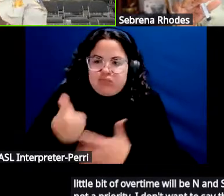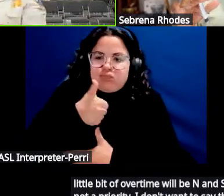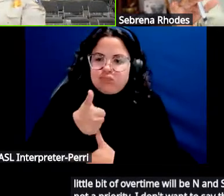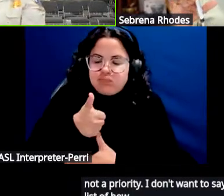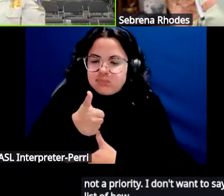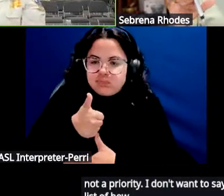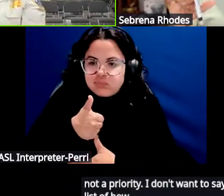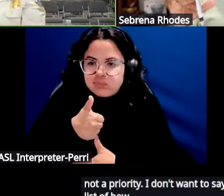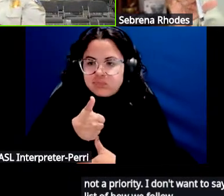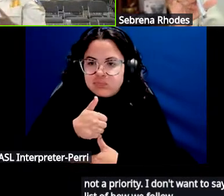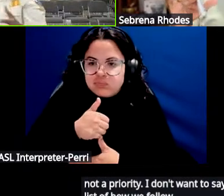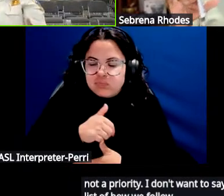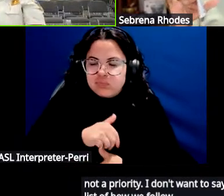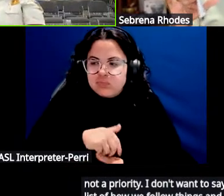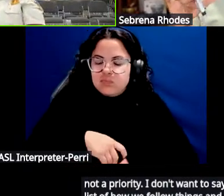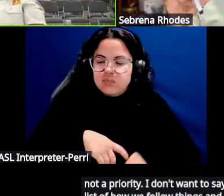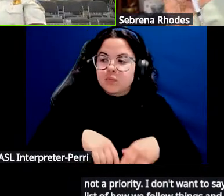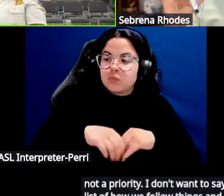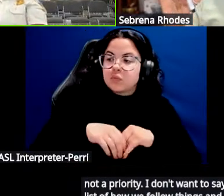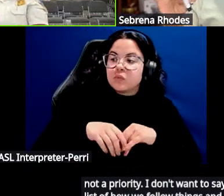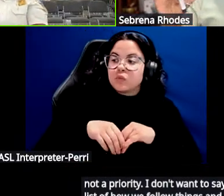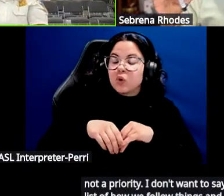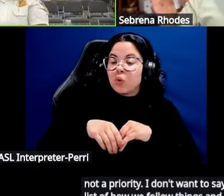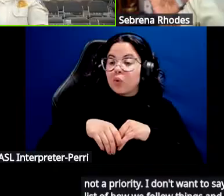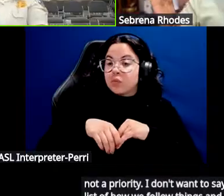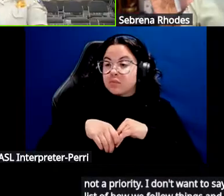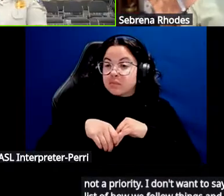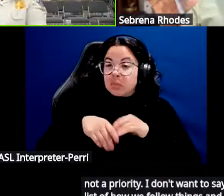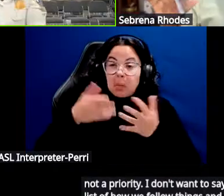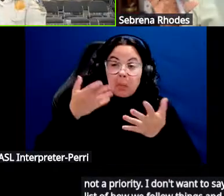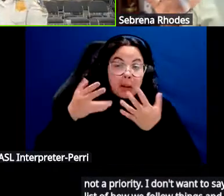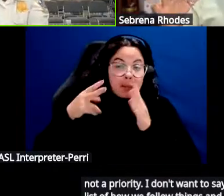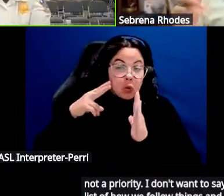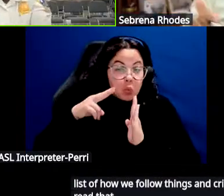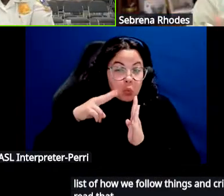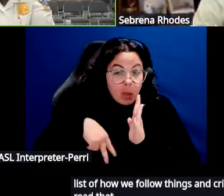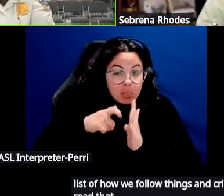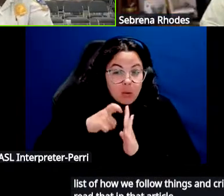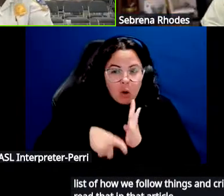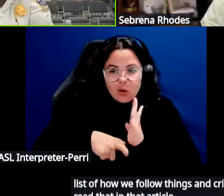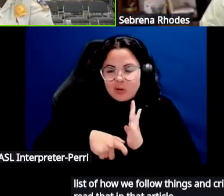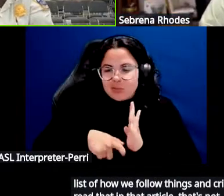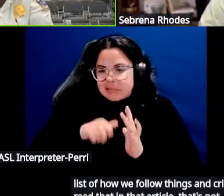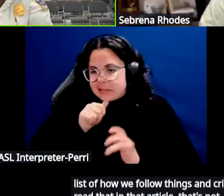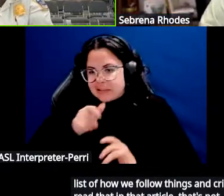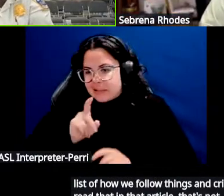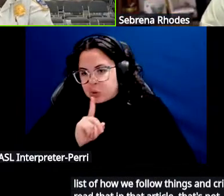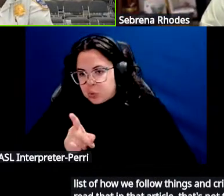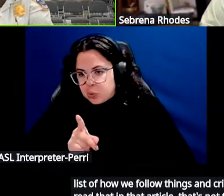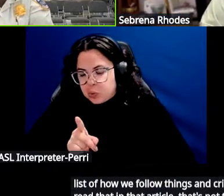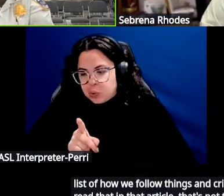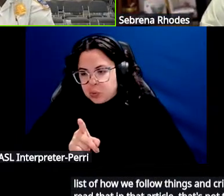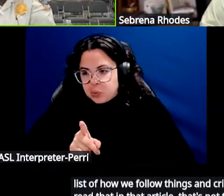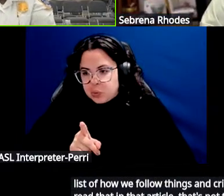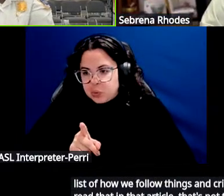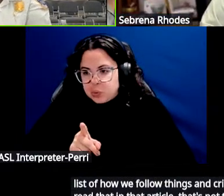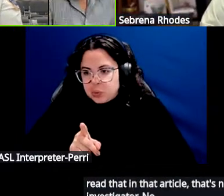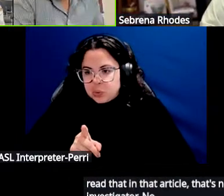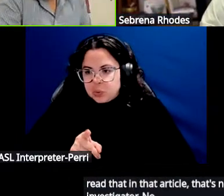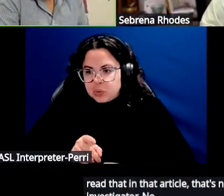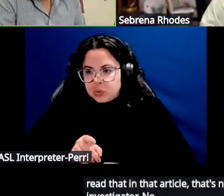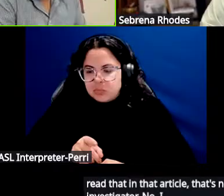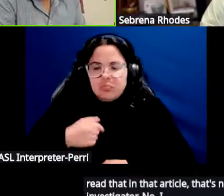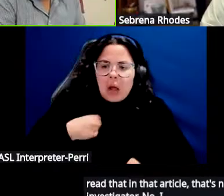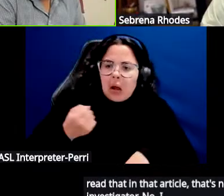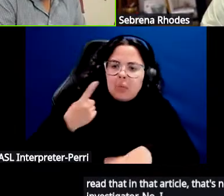follow things in crime stats. So although you could have, or you read that in that article, that's not true. I'm actually dealing with that investigation. No, right now. I No, I'm understood just